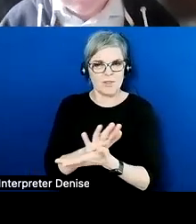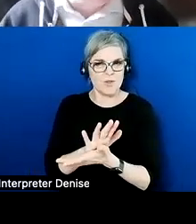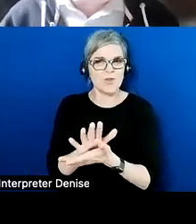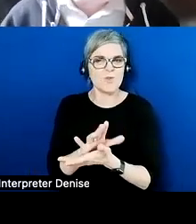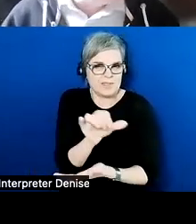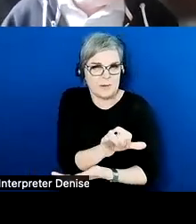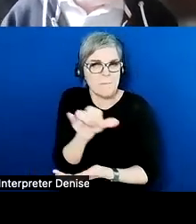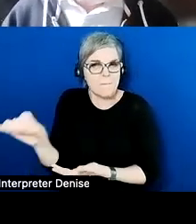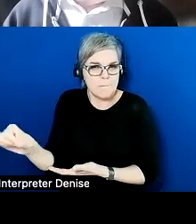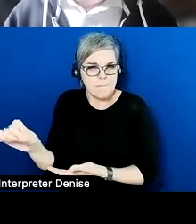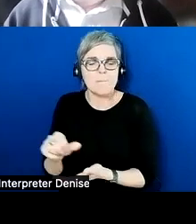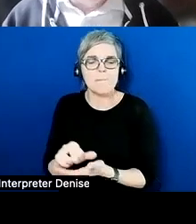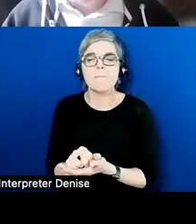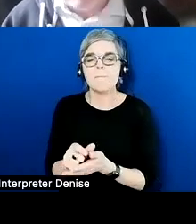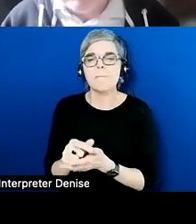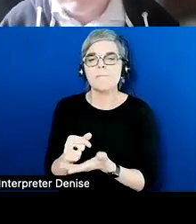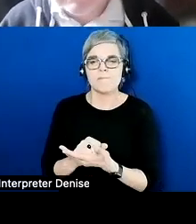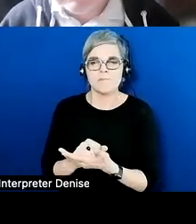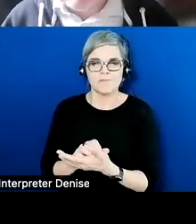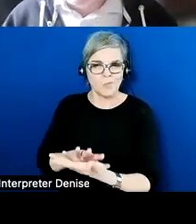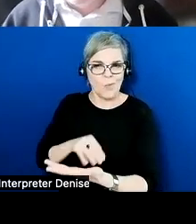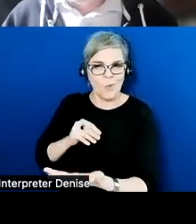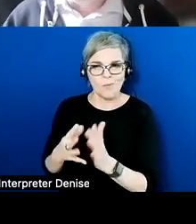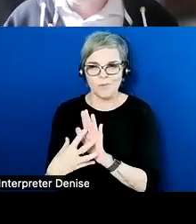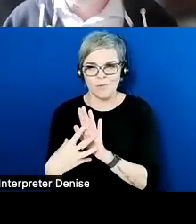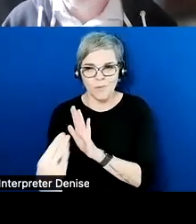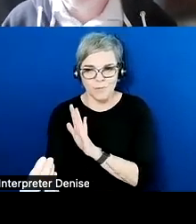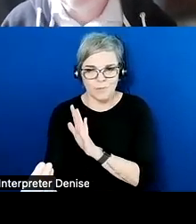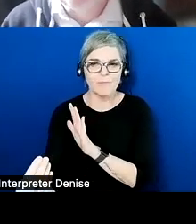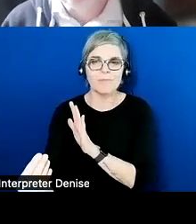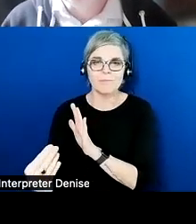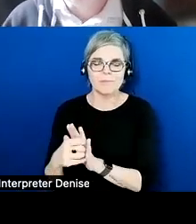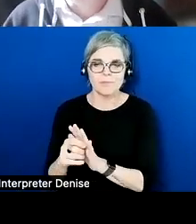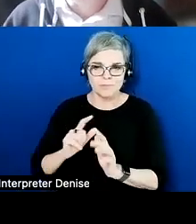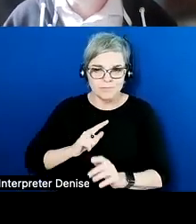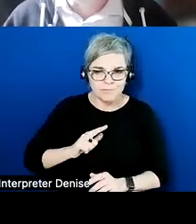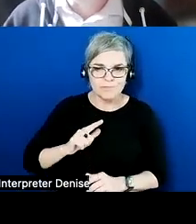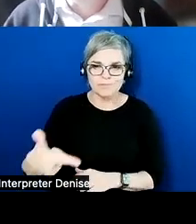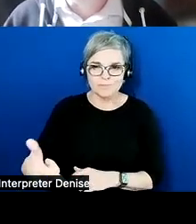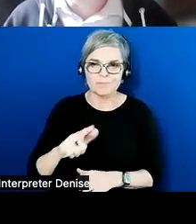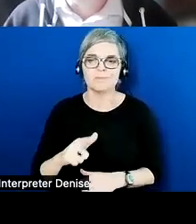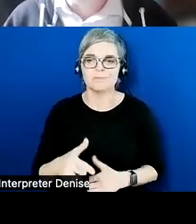interaction with Gunnar and Ingrid.